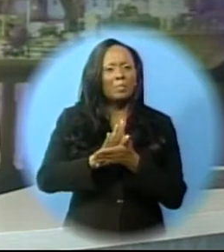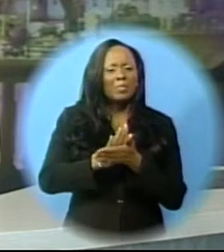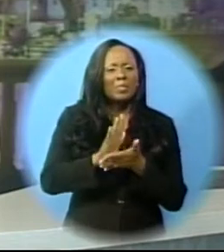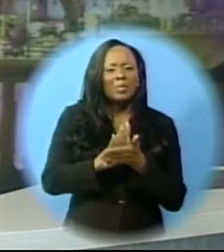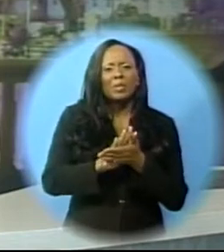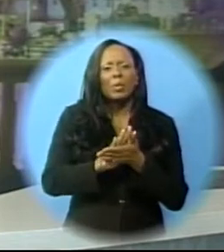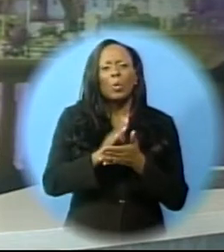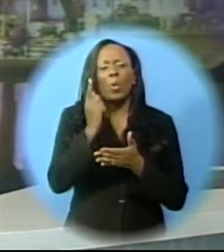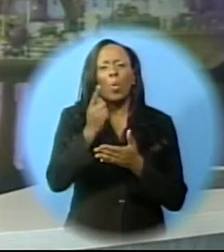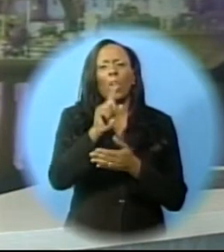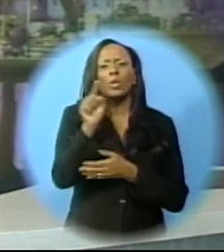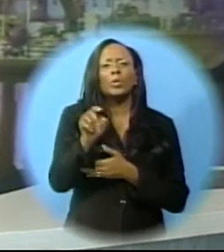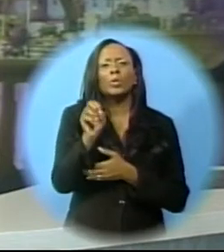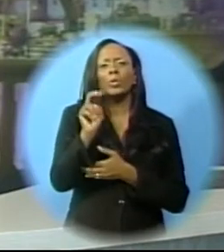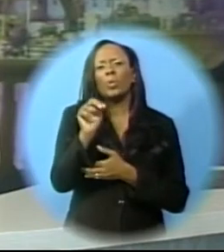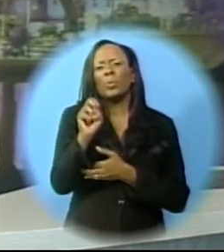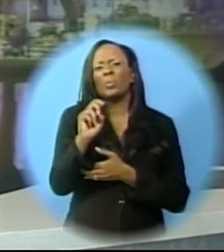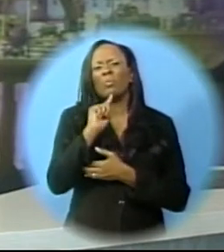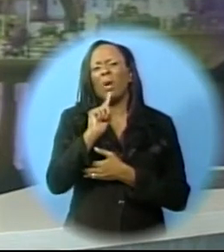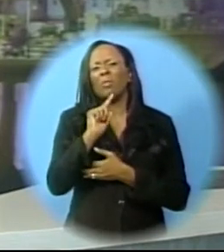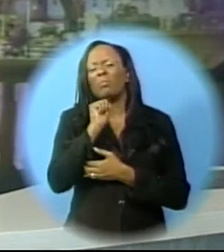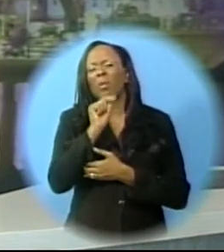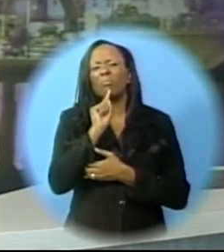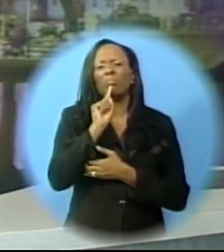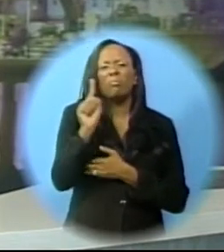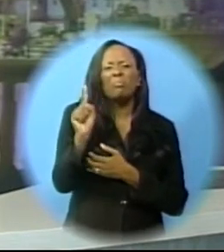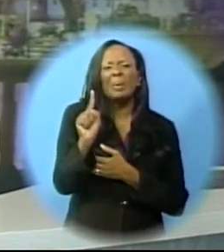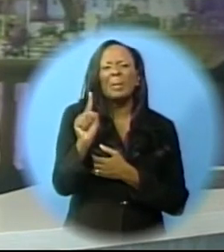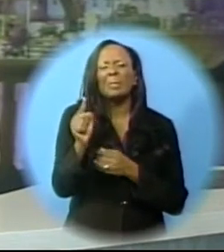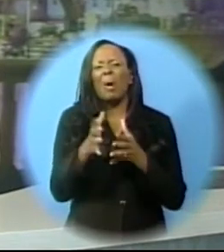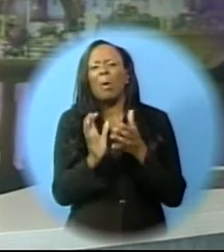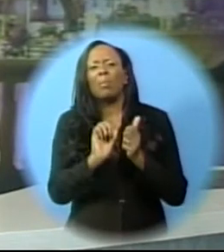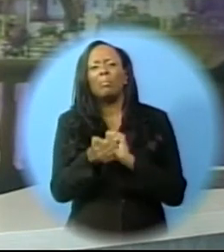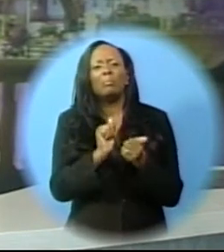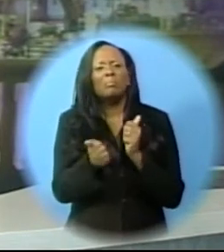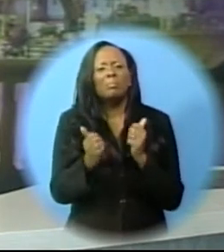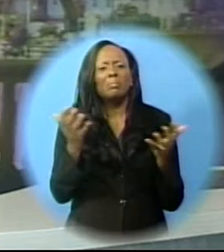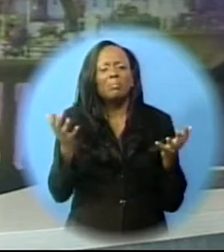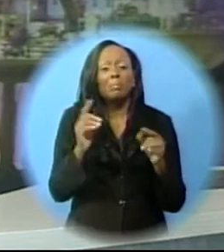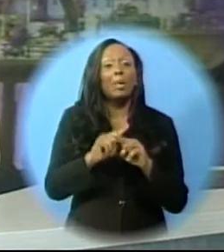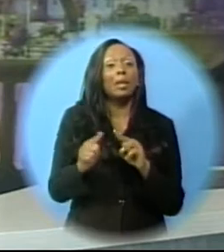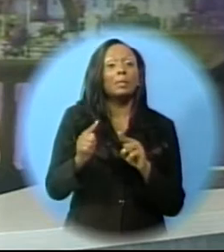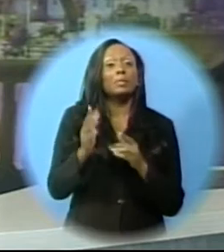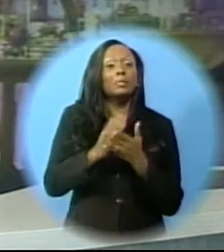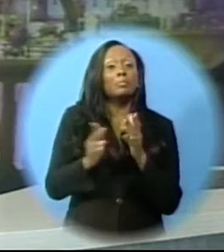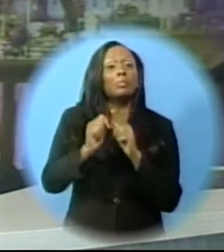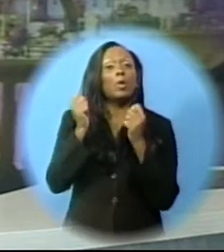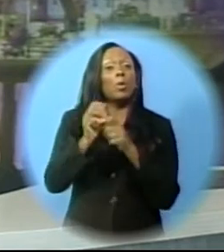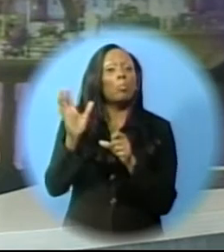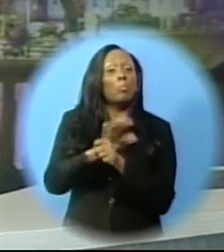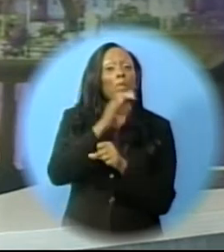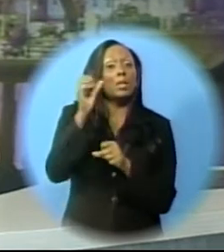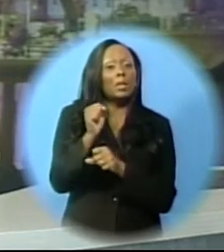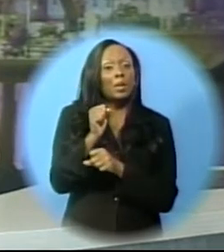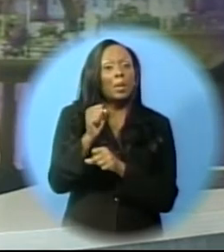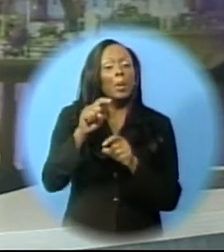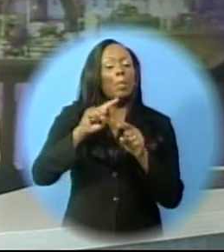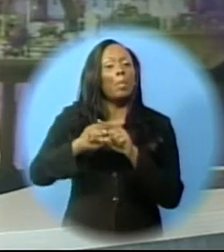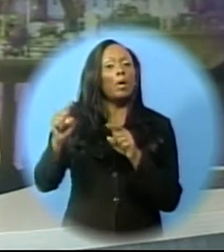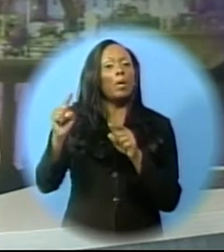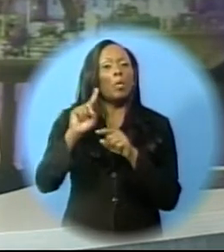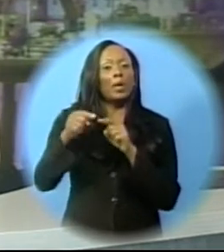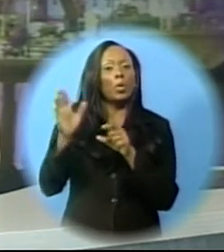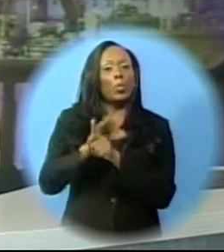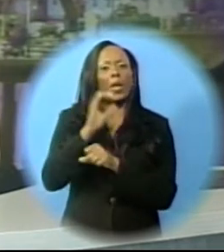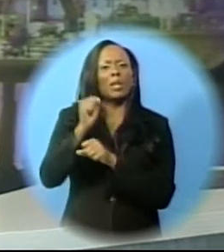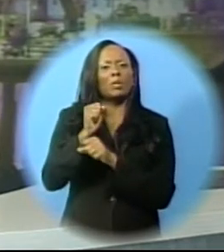the Pine Hill Primary School's netball competition, but for those teams who have been winning, they have been doing so by huge margins.